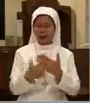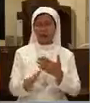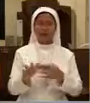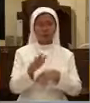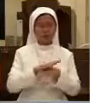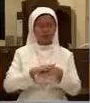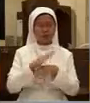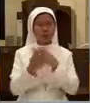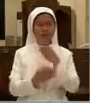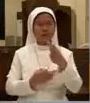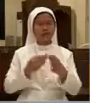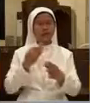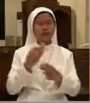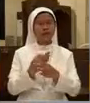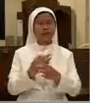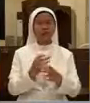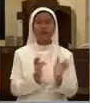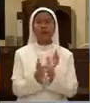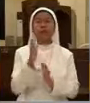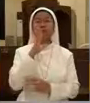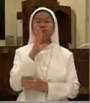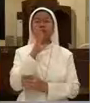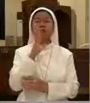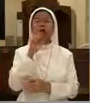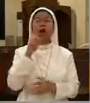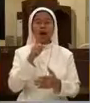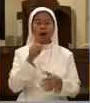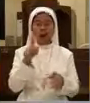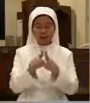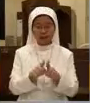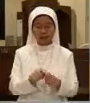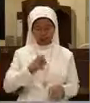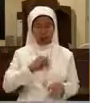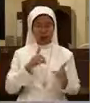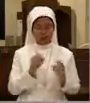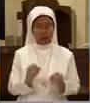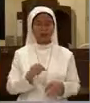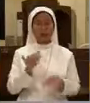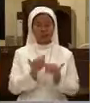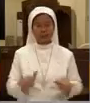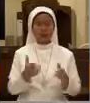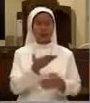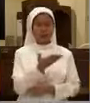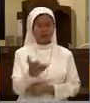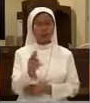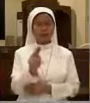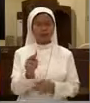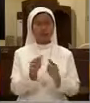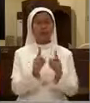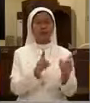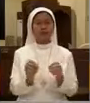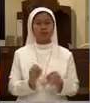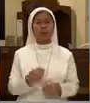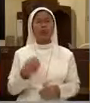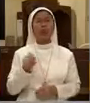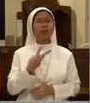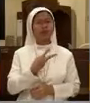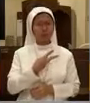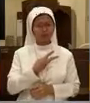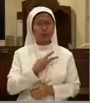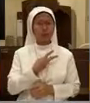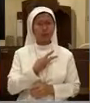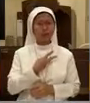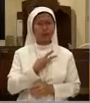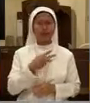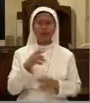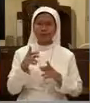said, "As I have done, so you should do." Okay, let us receive Jesus' washing of the feet,